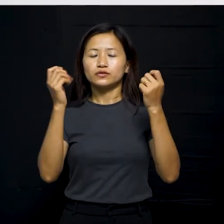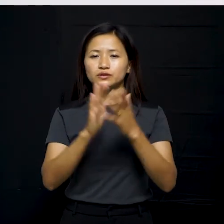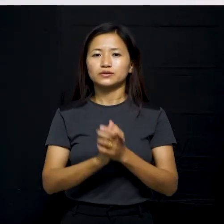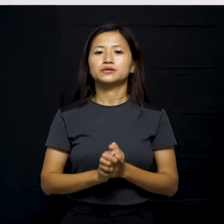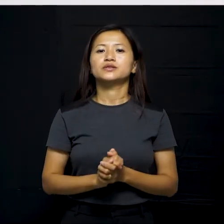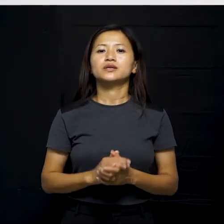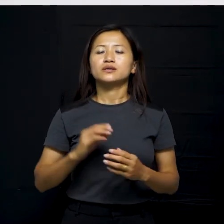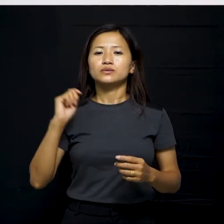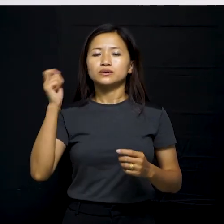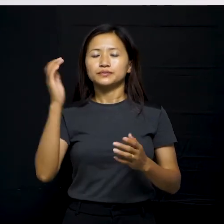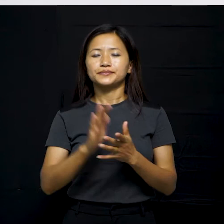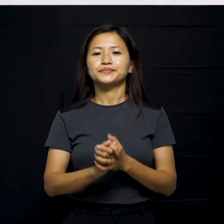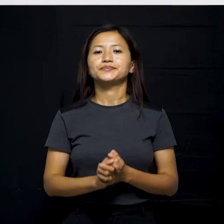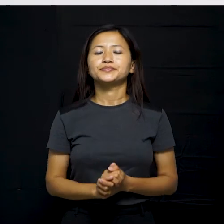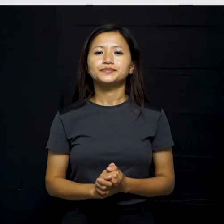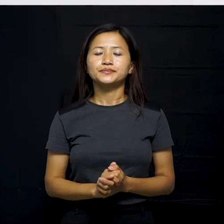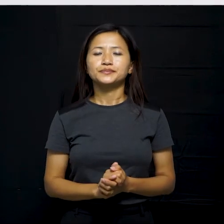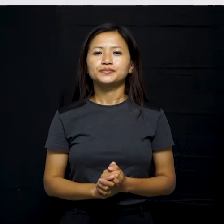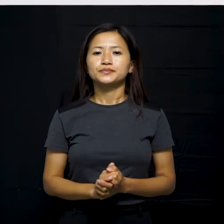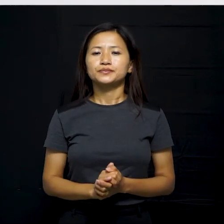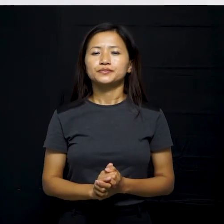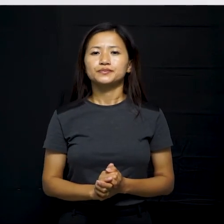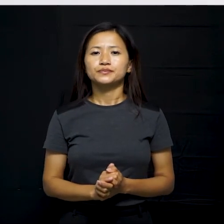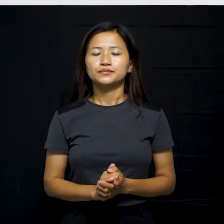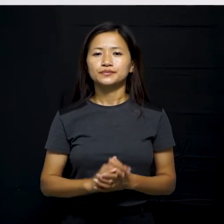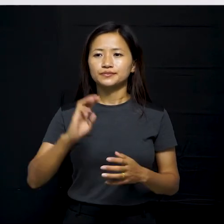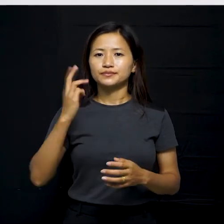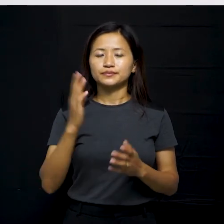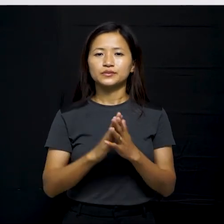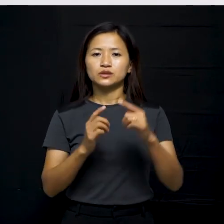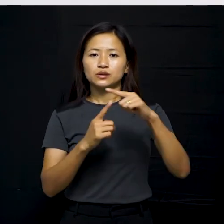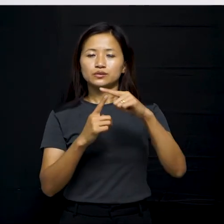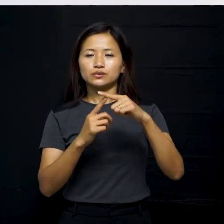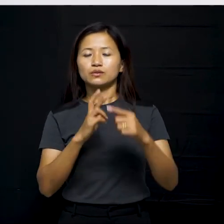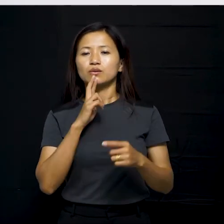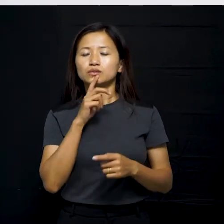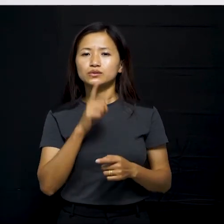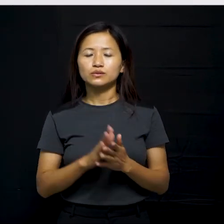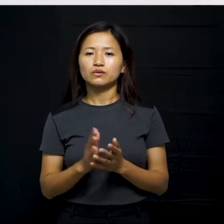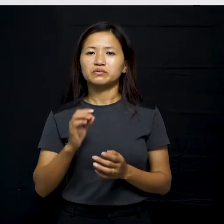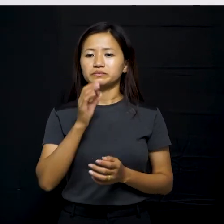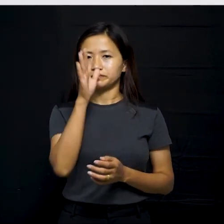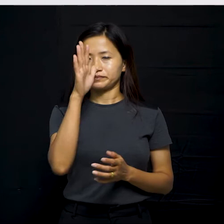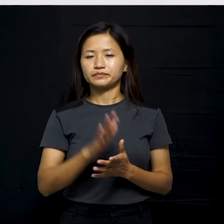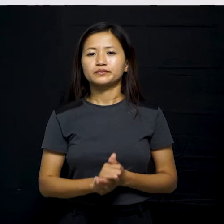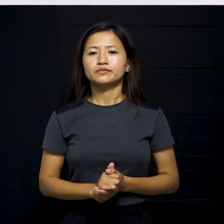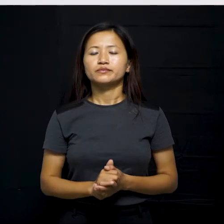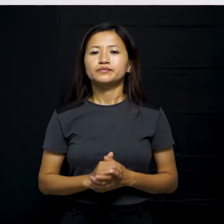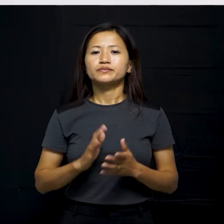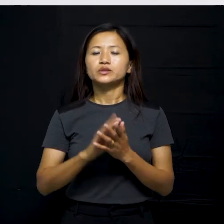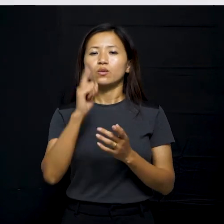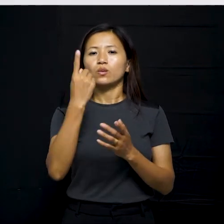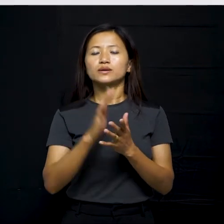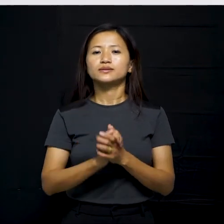are celebrated in a week, right? Now, in the second one, true or false, some Nagas also live in the western